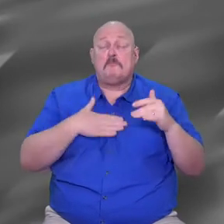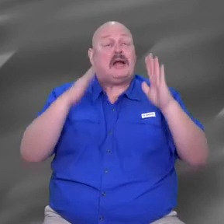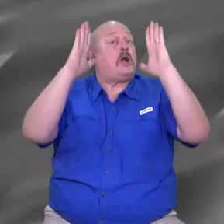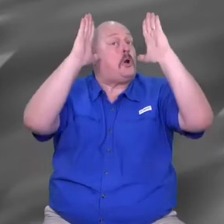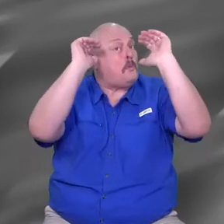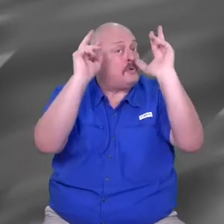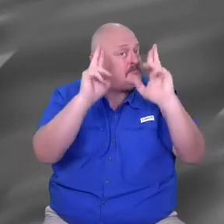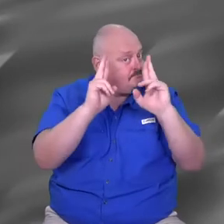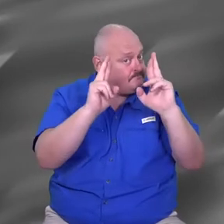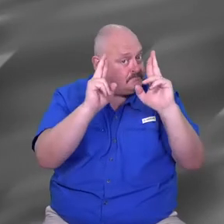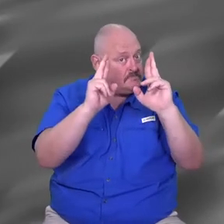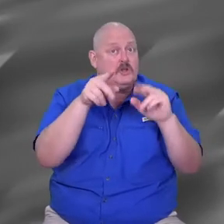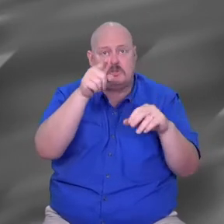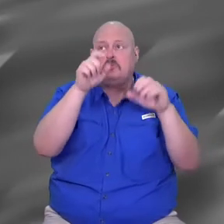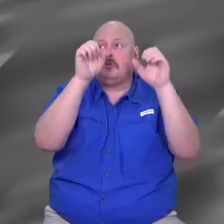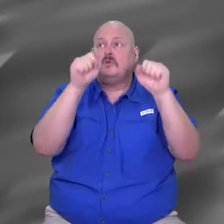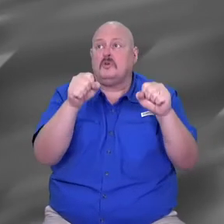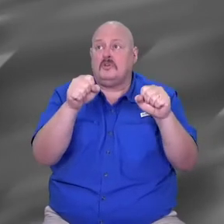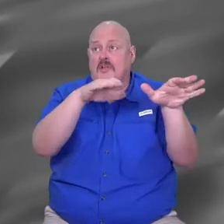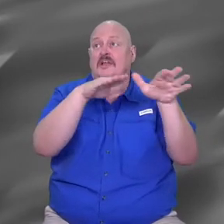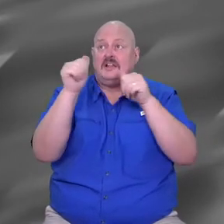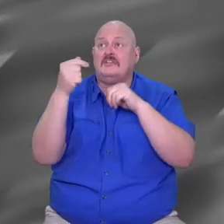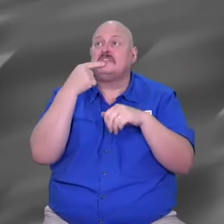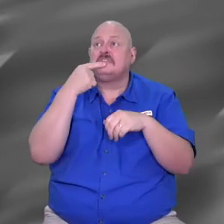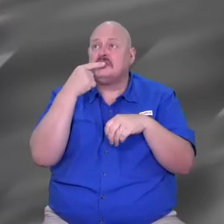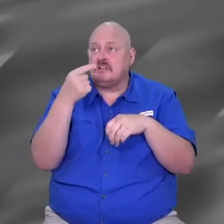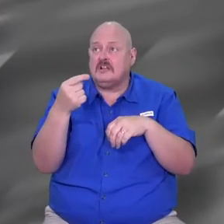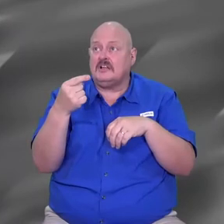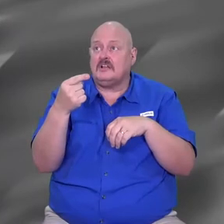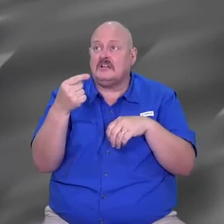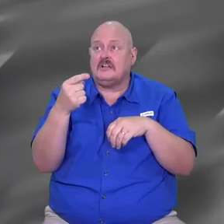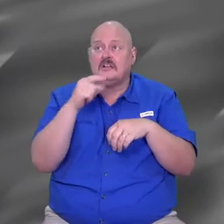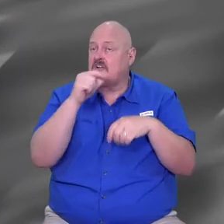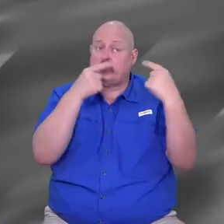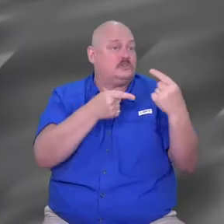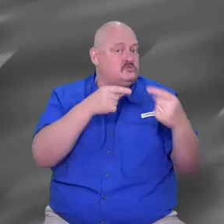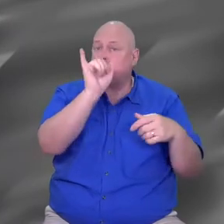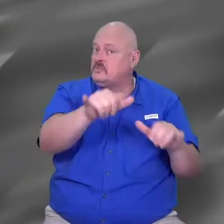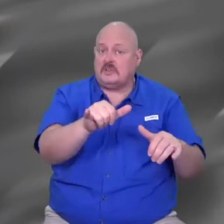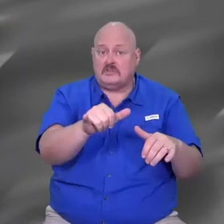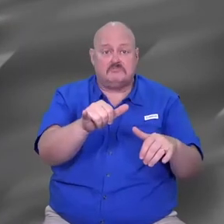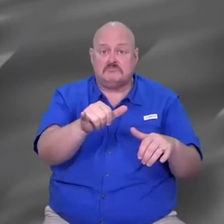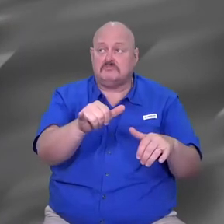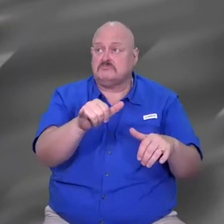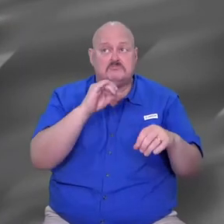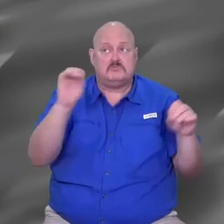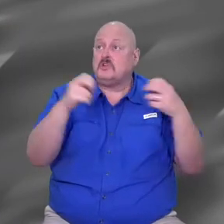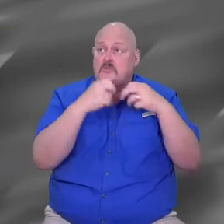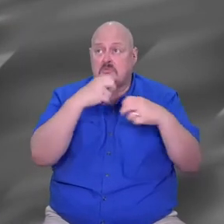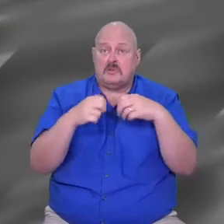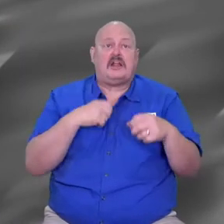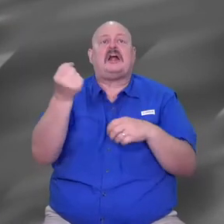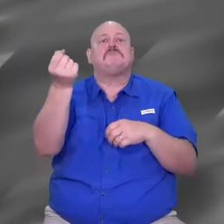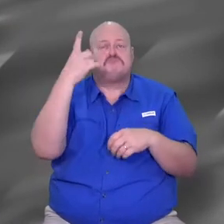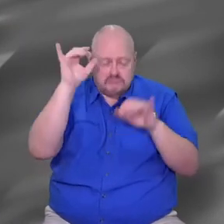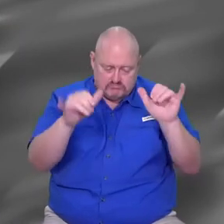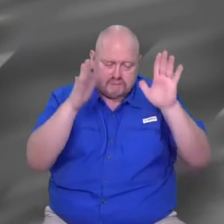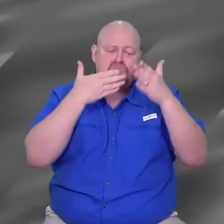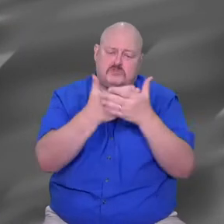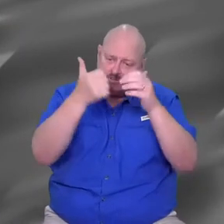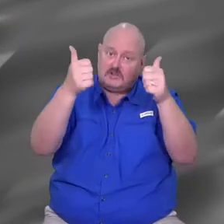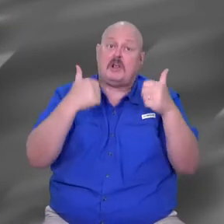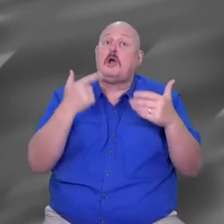hope that you can leave and say, I don't struggle with that. This isn't an issue with me. I got this. That's